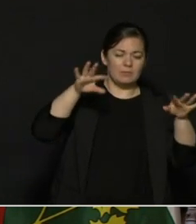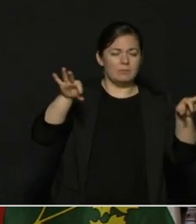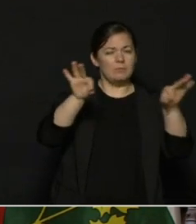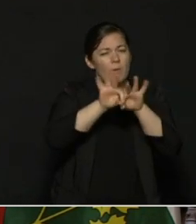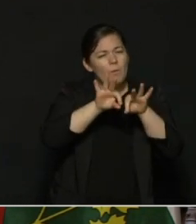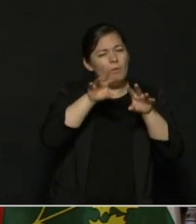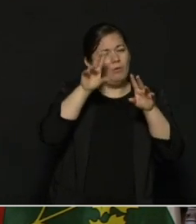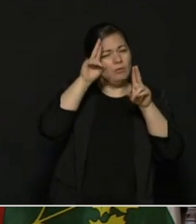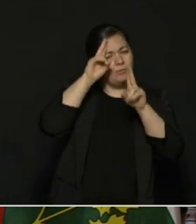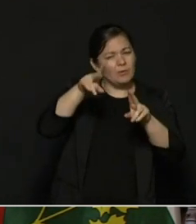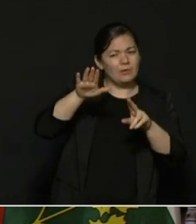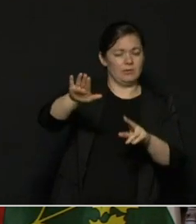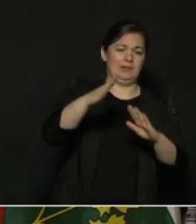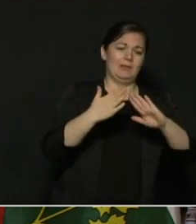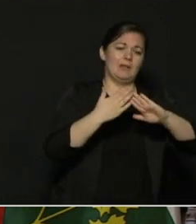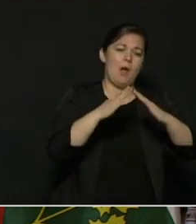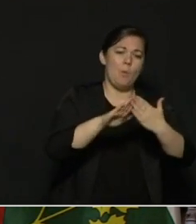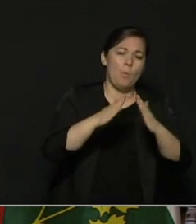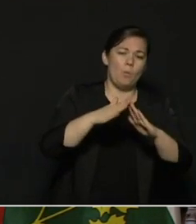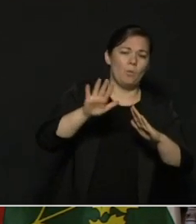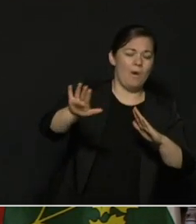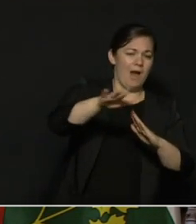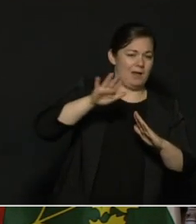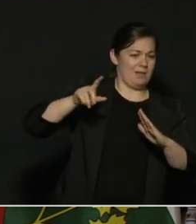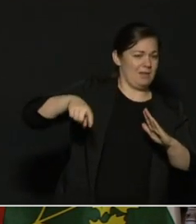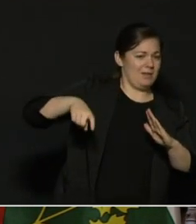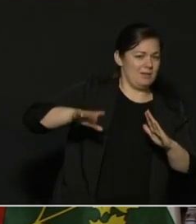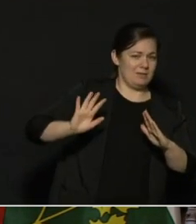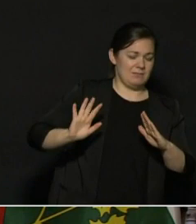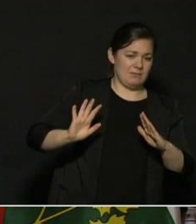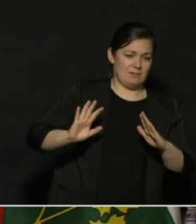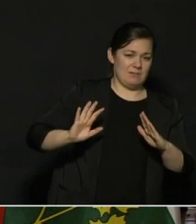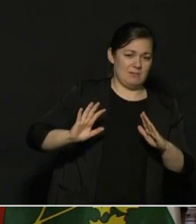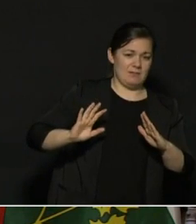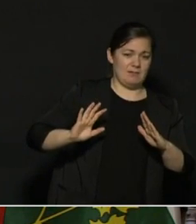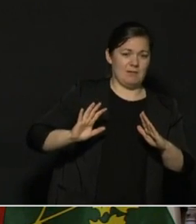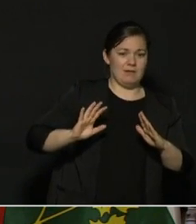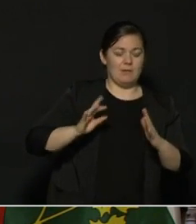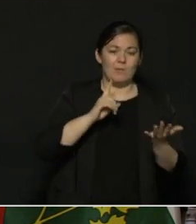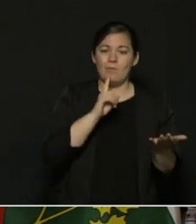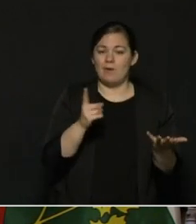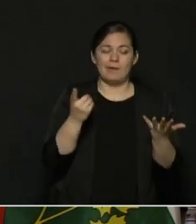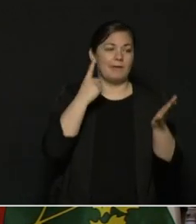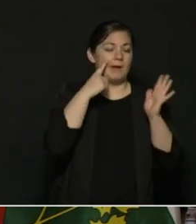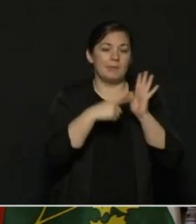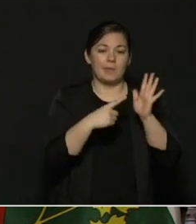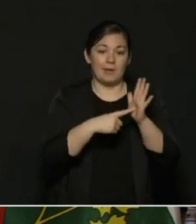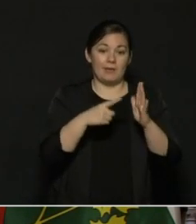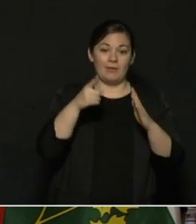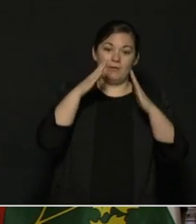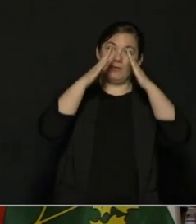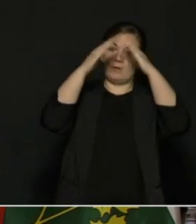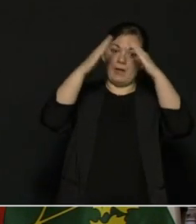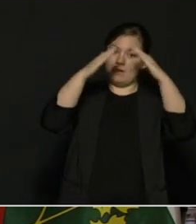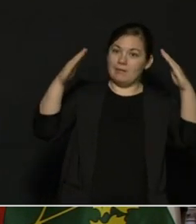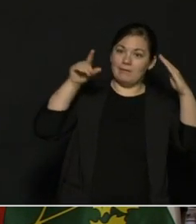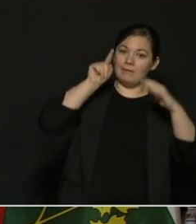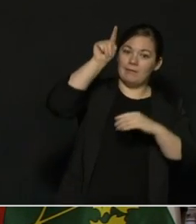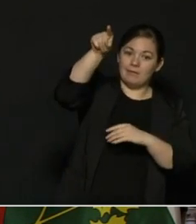health measures, that if someone has a real, like an urgent need to go up, something's happened to their facility, their